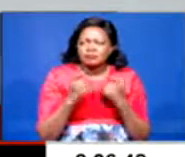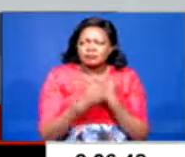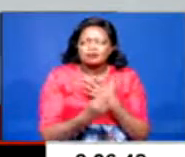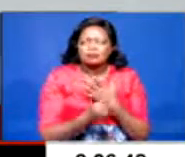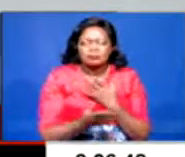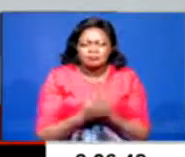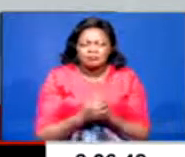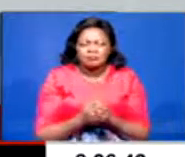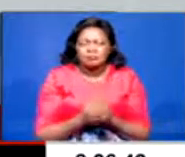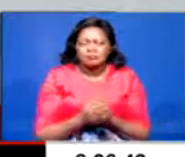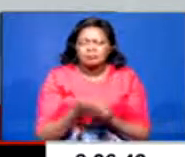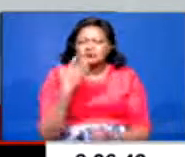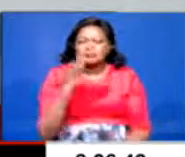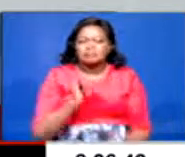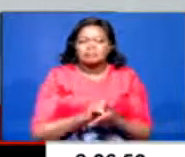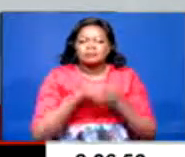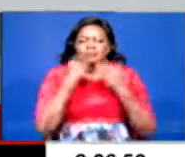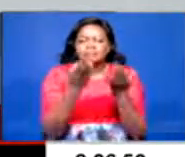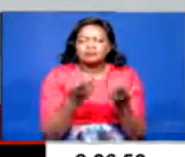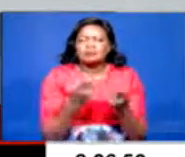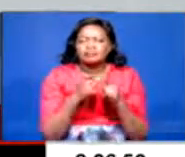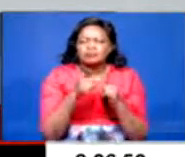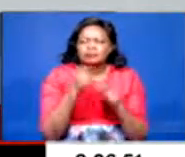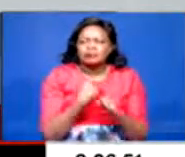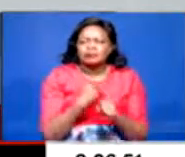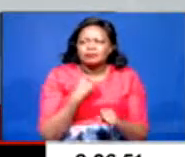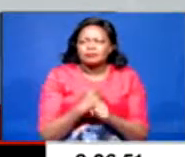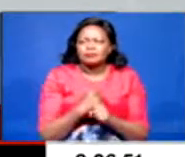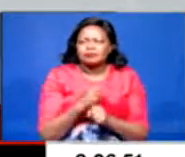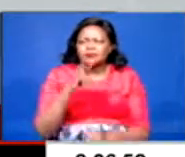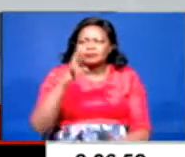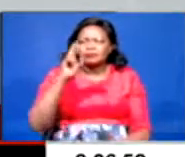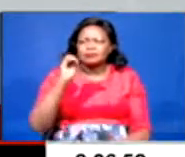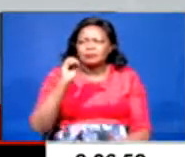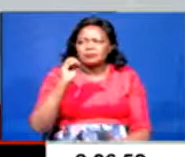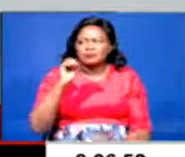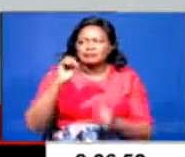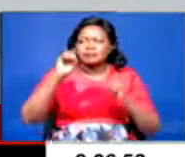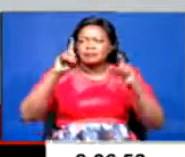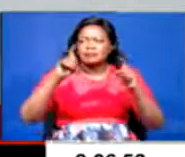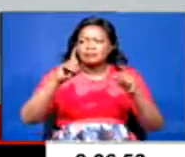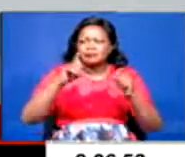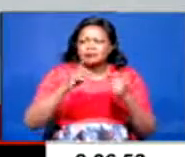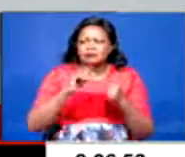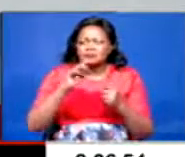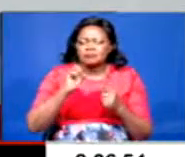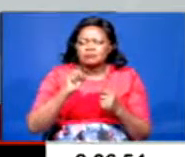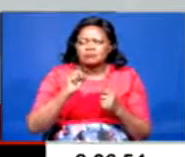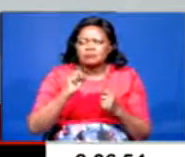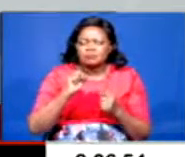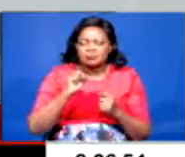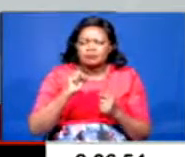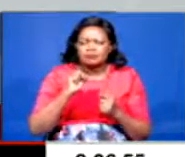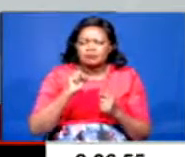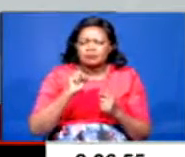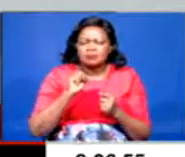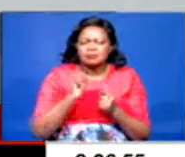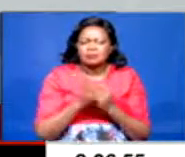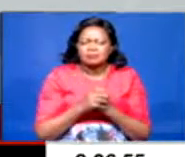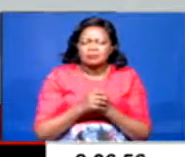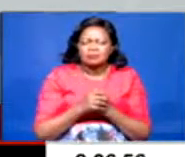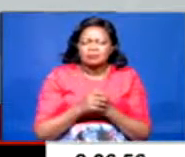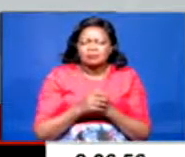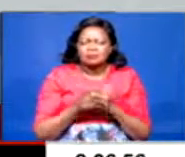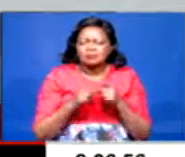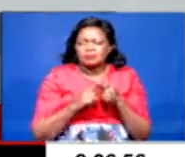hard copy they're given. Once this is done, the RO now takes a picture on the KIBS kit. because the Kim's kit is unable to take a photo. Yes. It takes